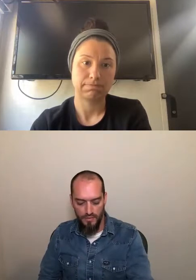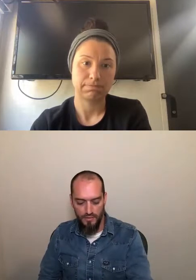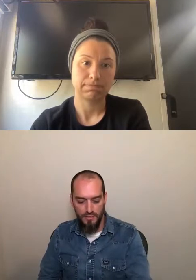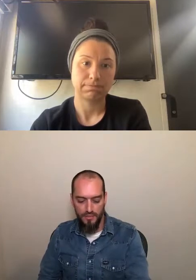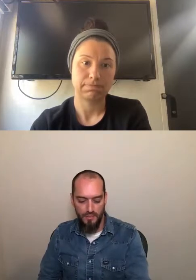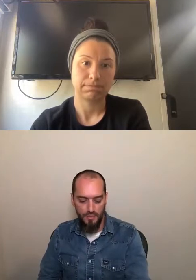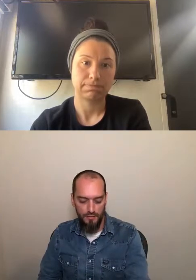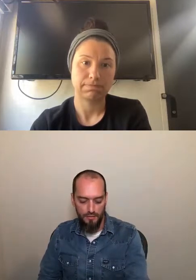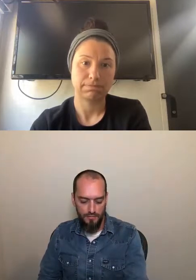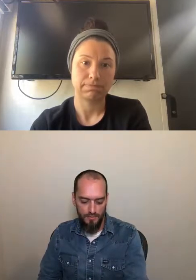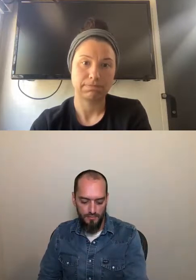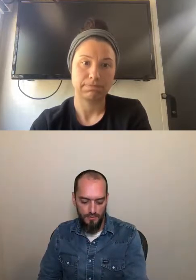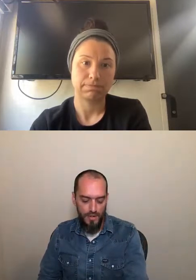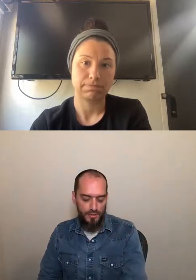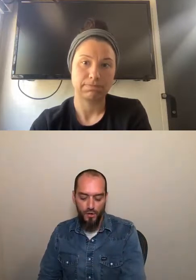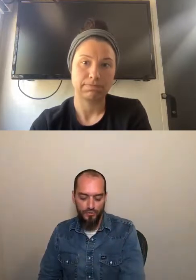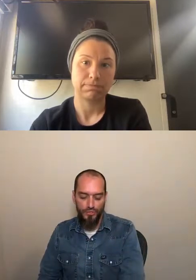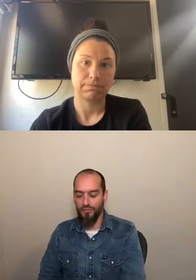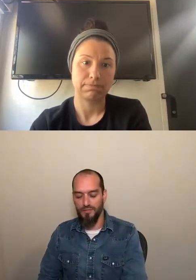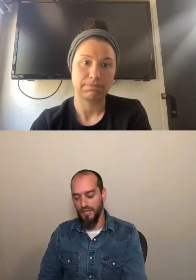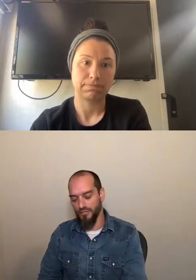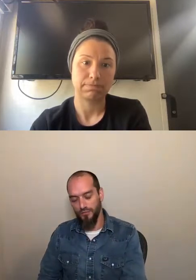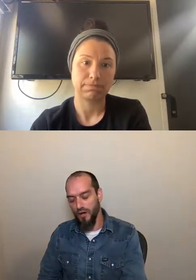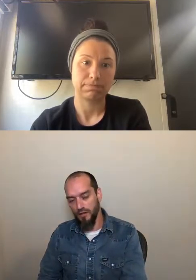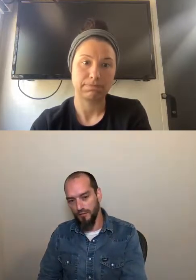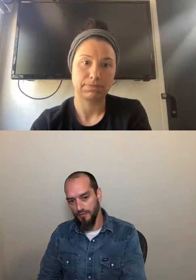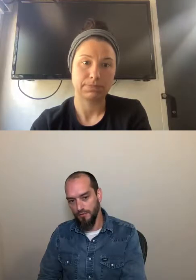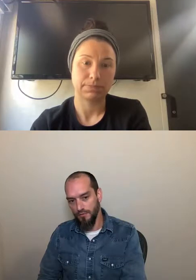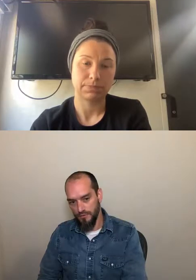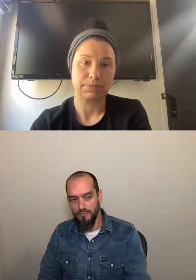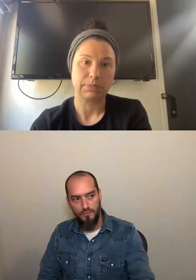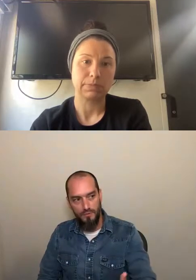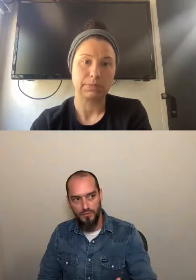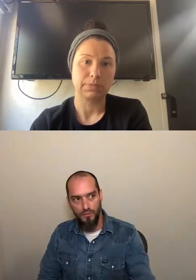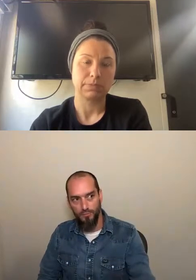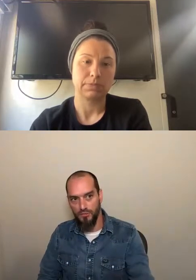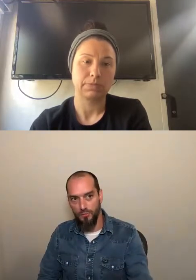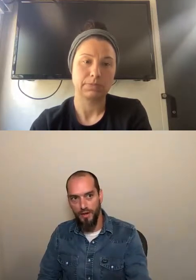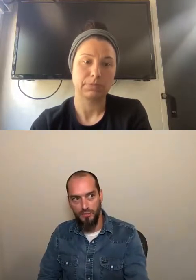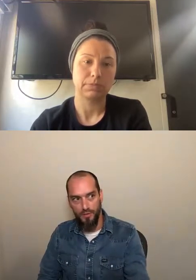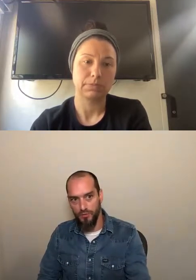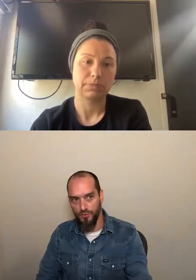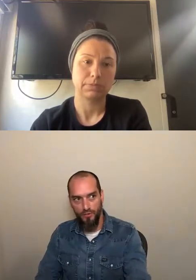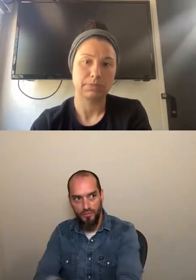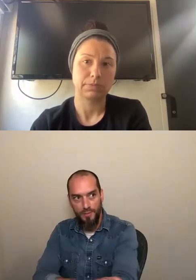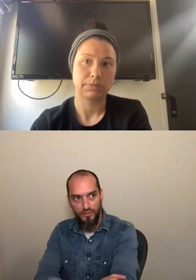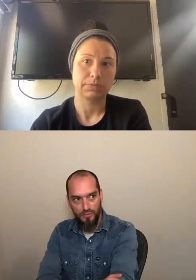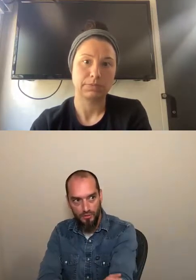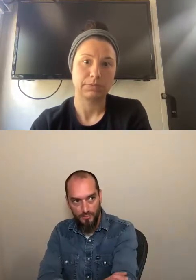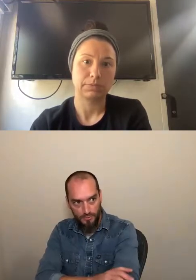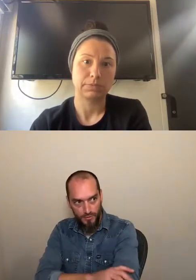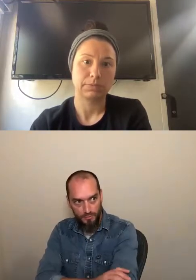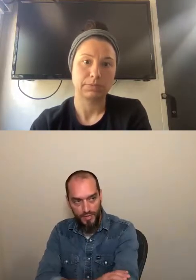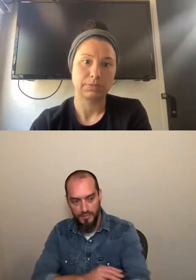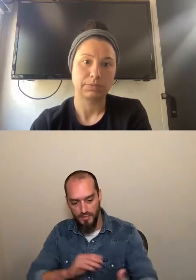So I would say this, and it might be an overgeneralization, fine, but this is also based on my experience with other inspectors, so it